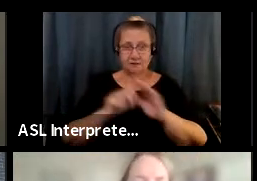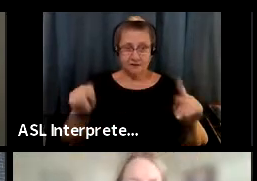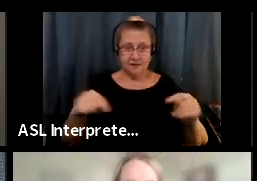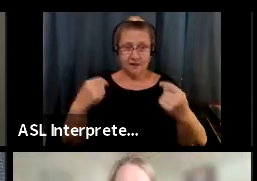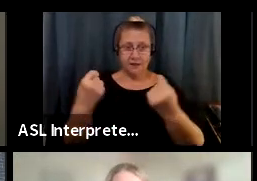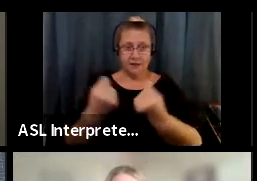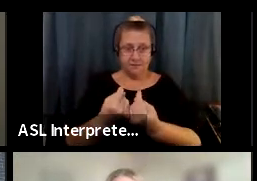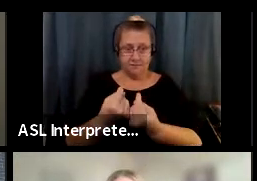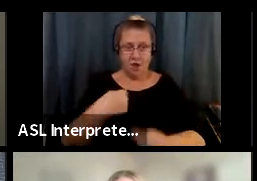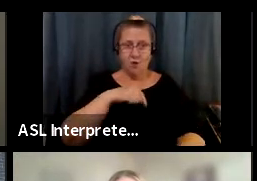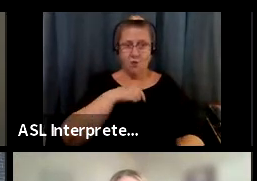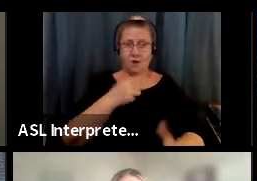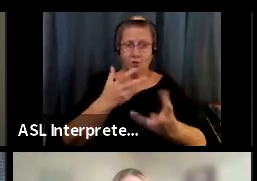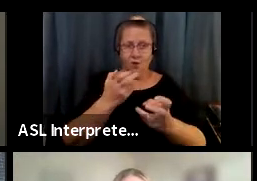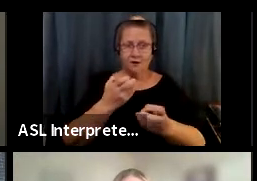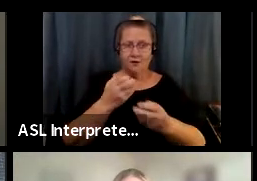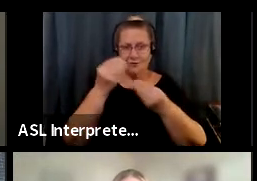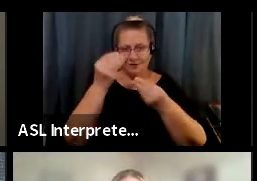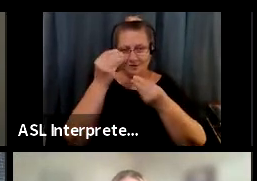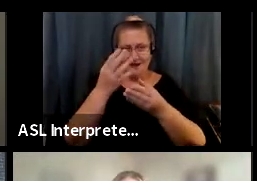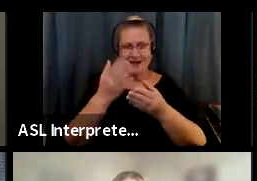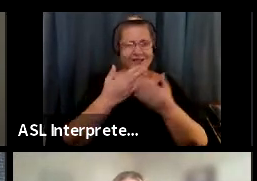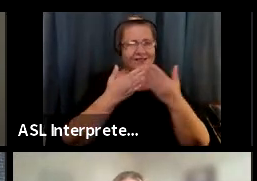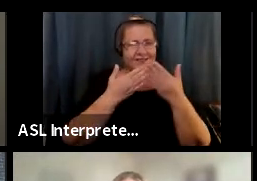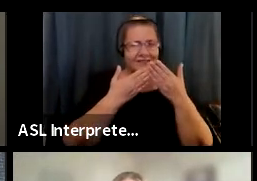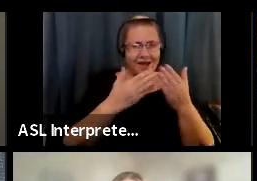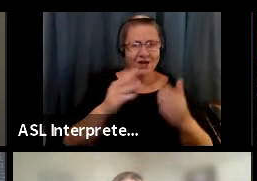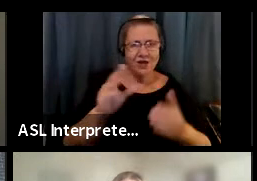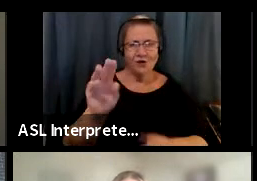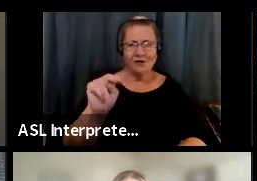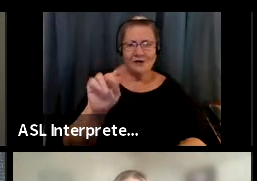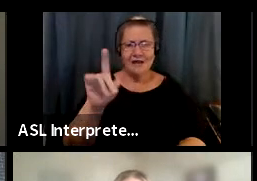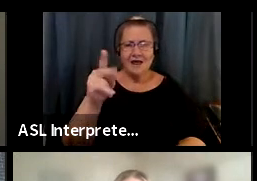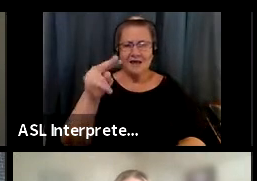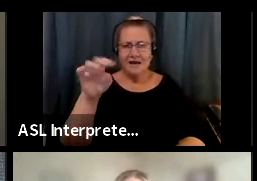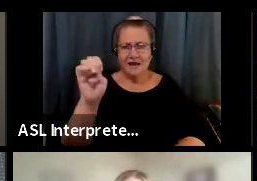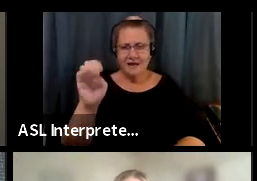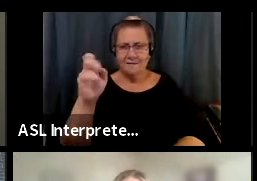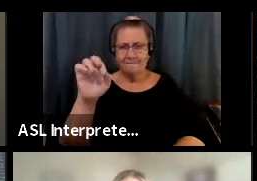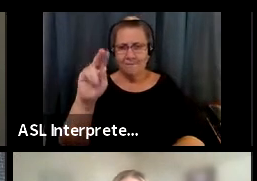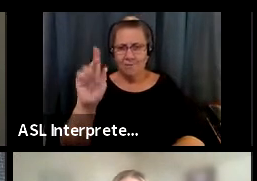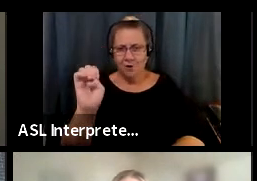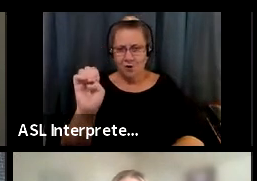we'd like to express gratitude to Dr. Nadine Burke, Dr. Erica Pond for their